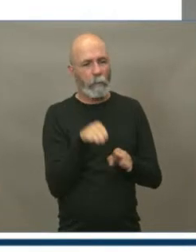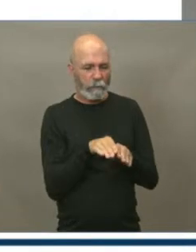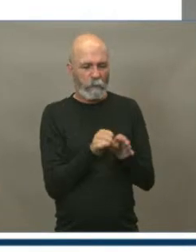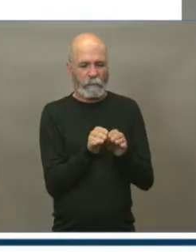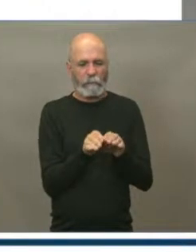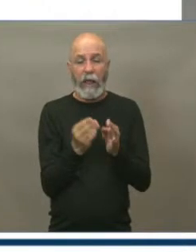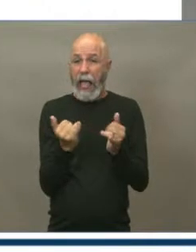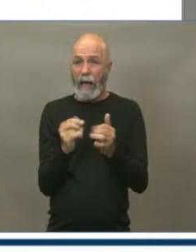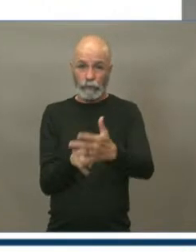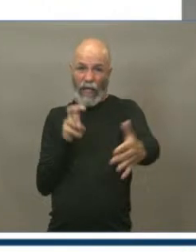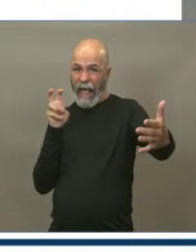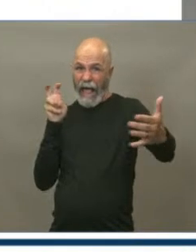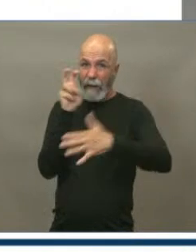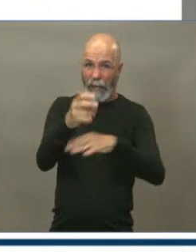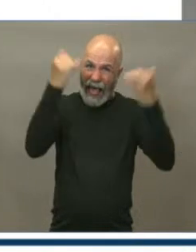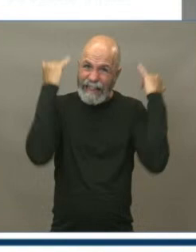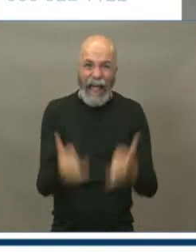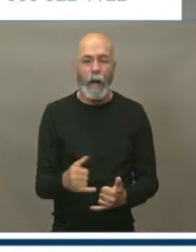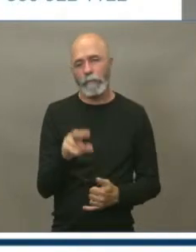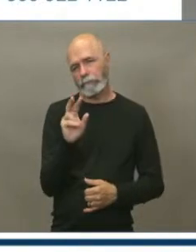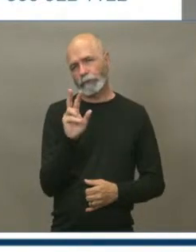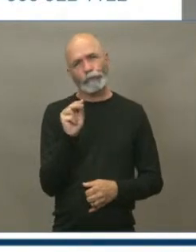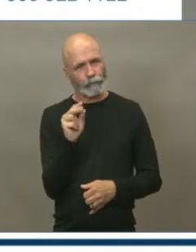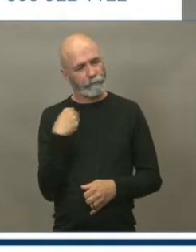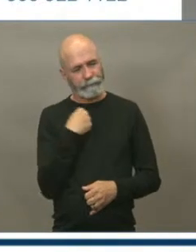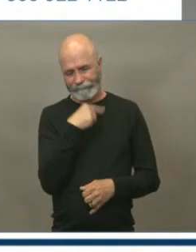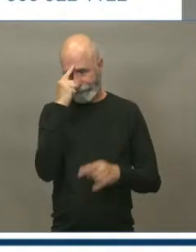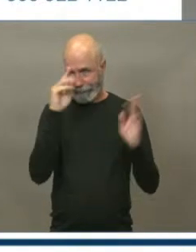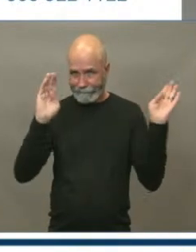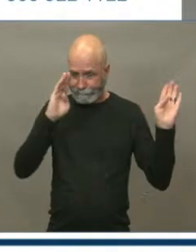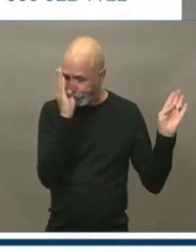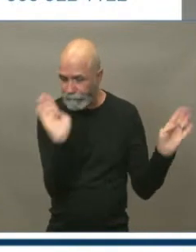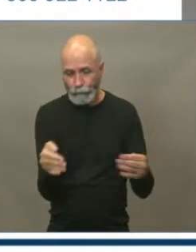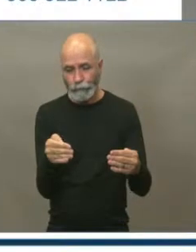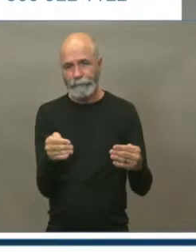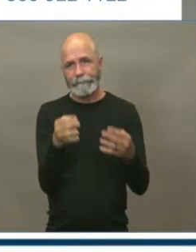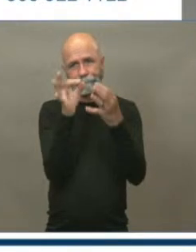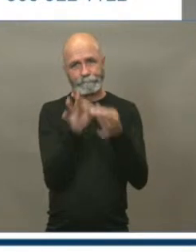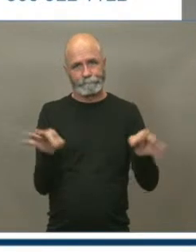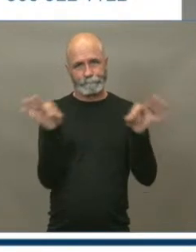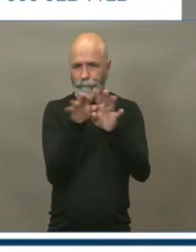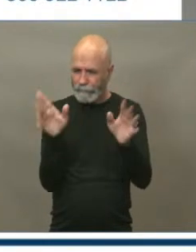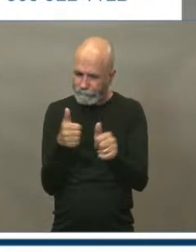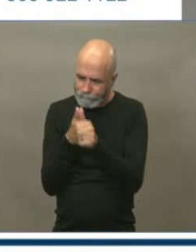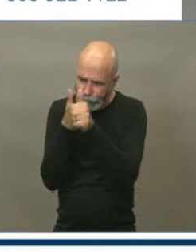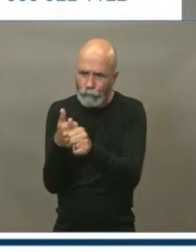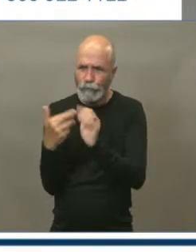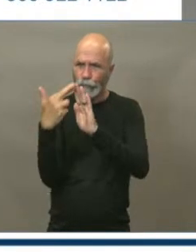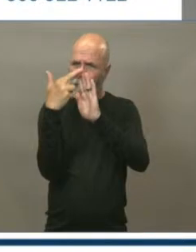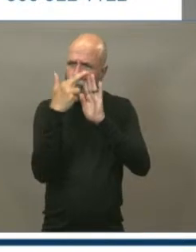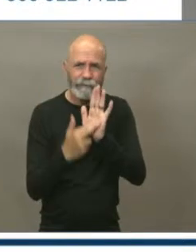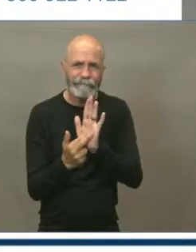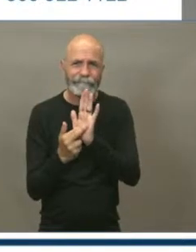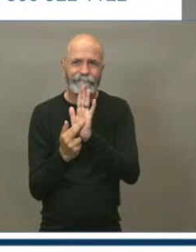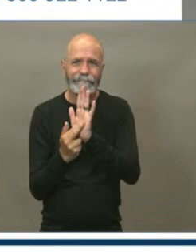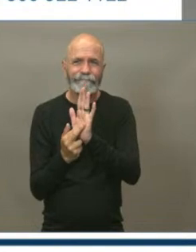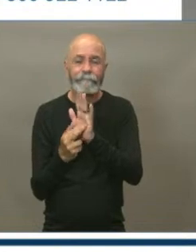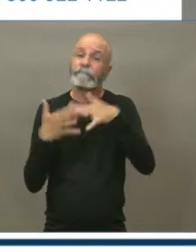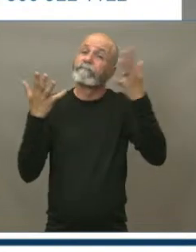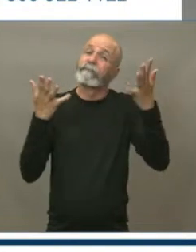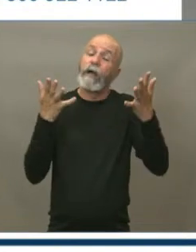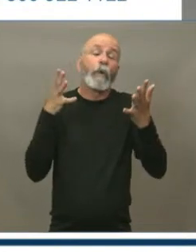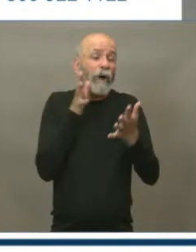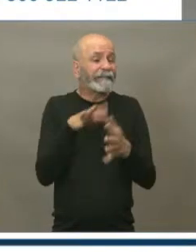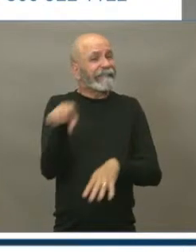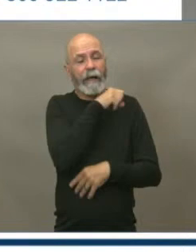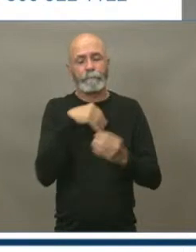stay focused and have Nova Scotians focused on sticking with the restrictions. We're in this at least for the next few weeks before we can even consider